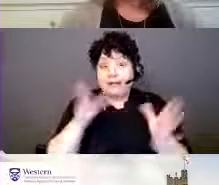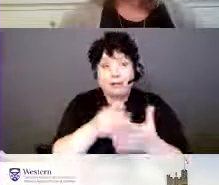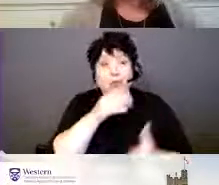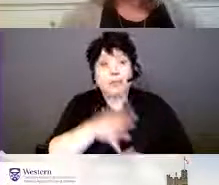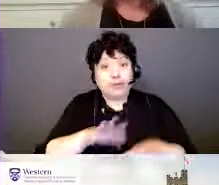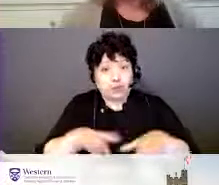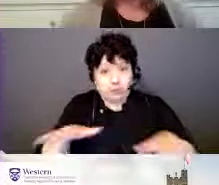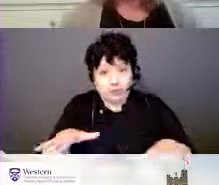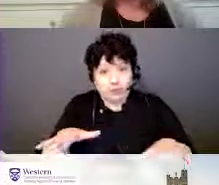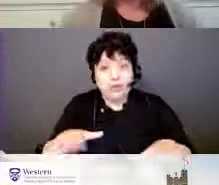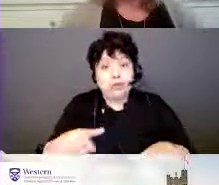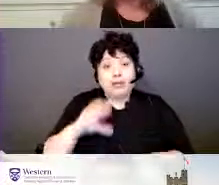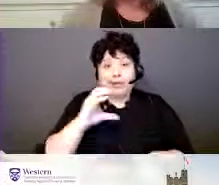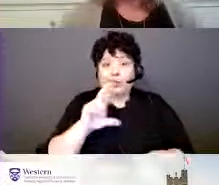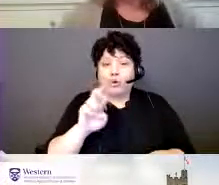Children. Margaret